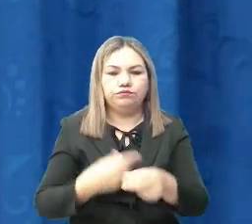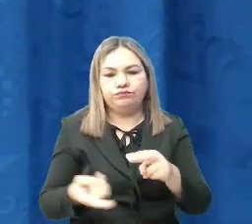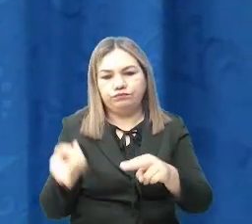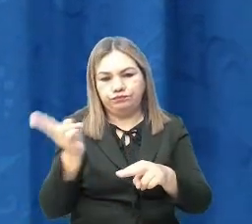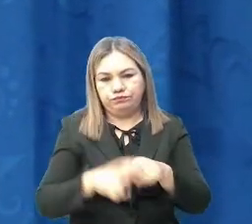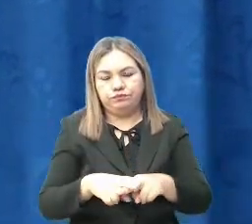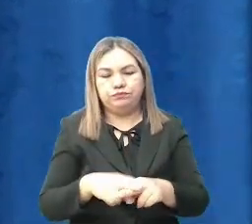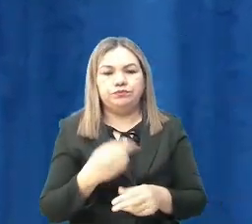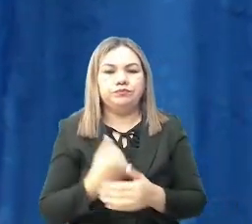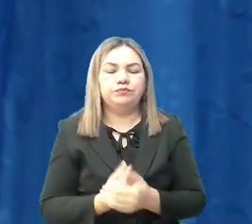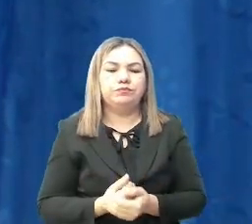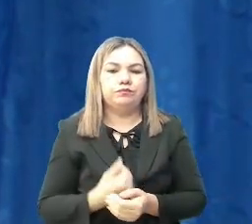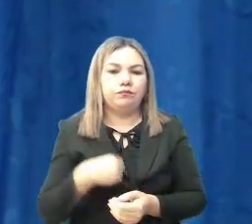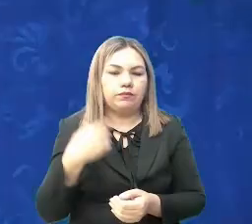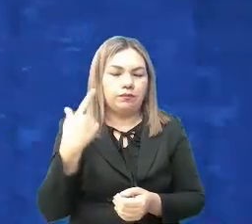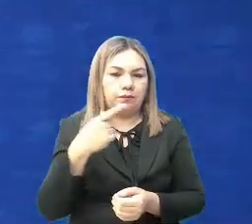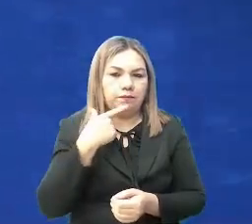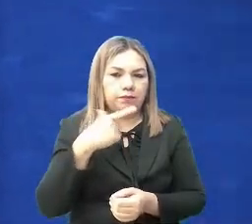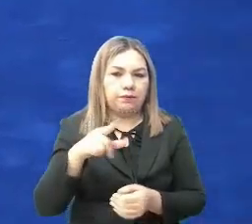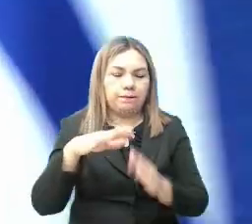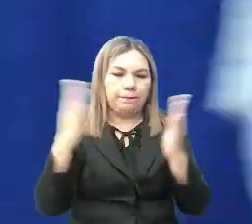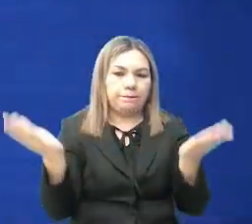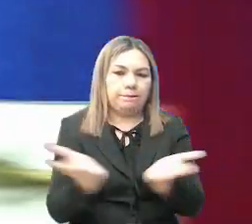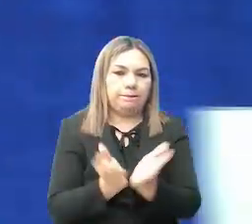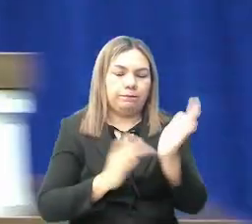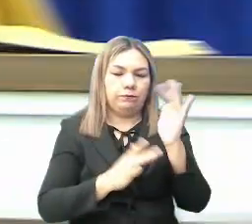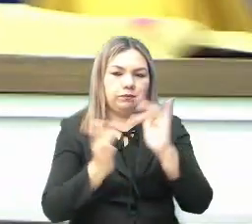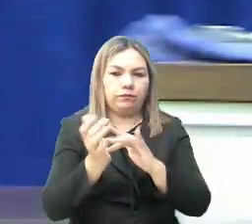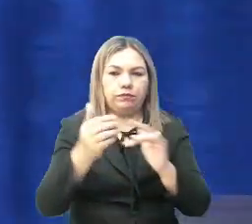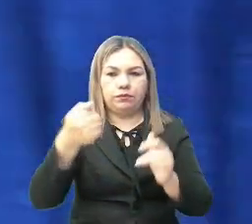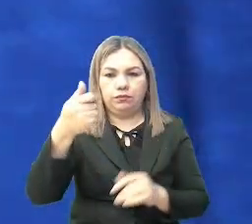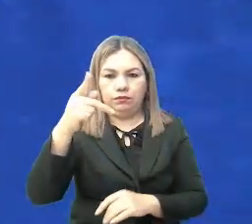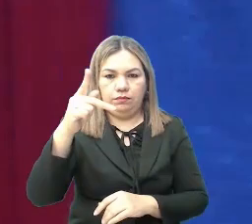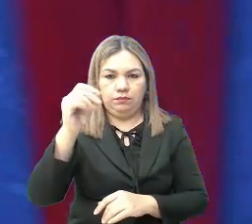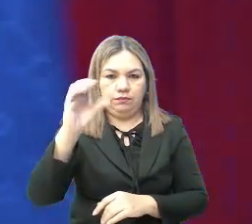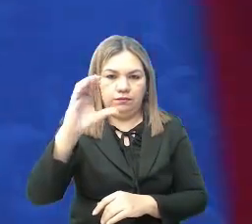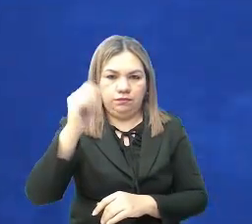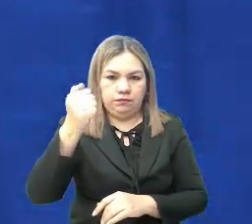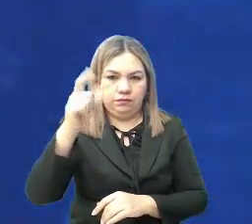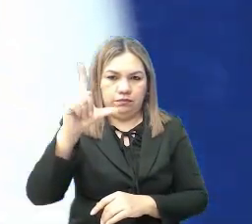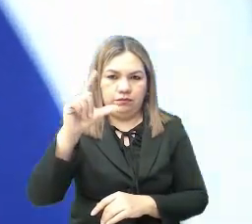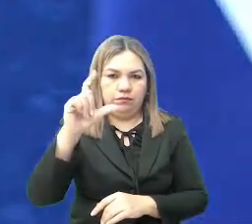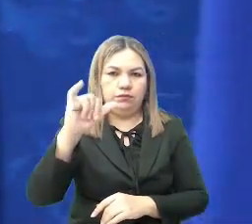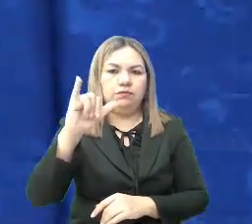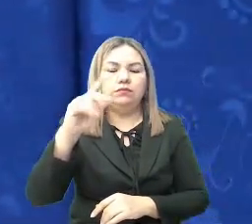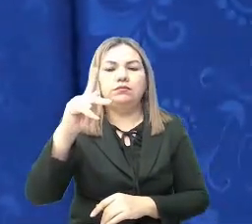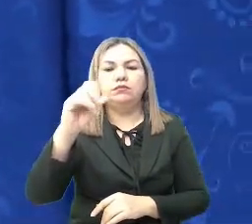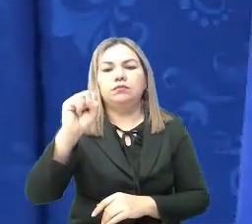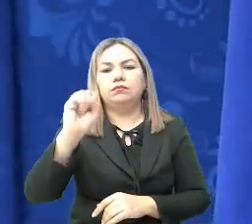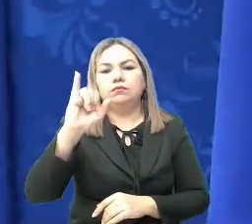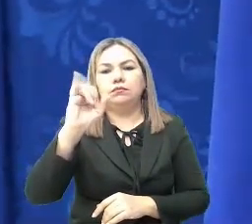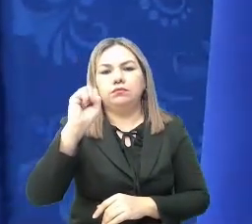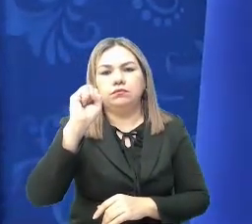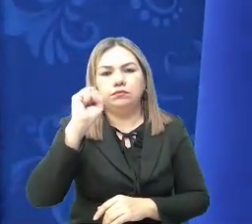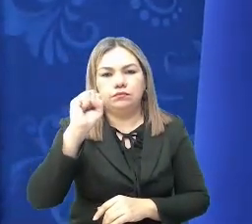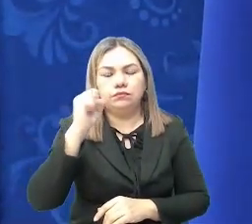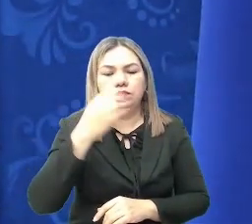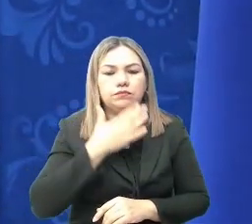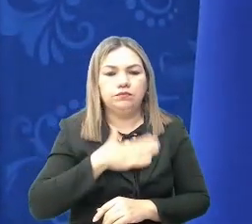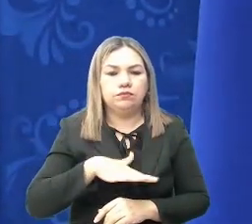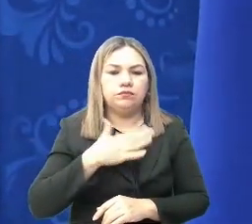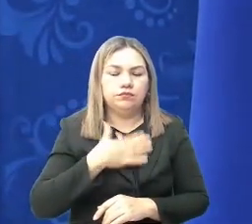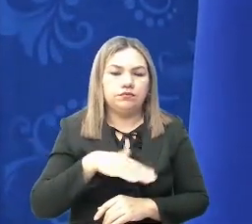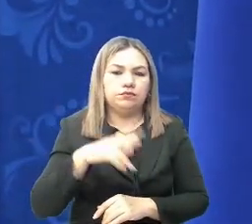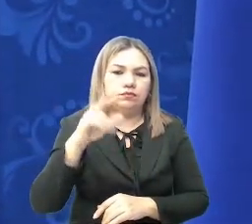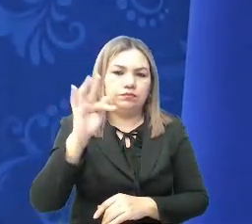you die. That is why the Word of God says in Revelations, and you will rest of your job, all of